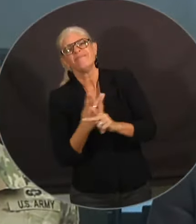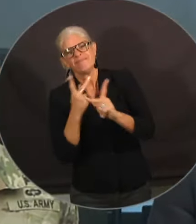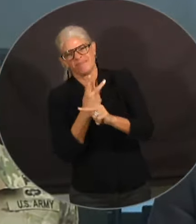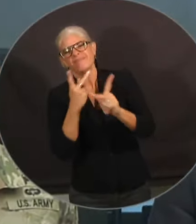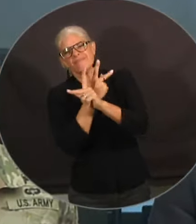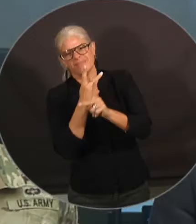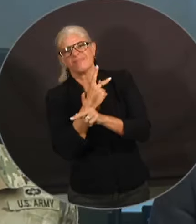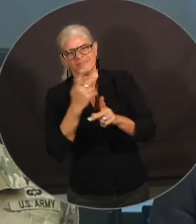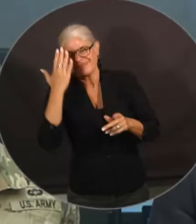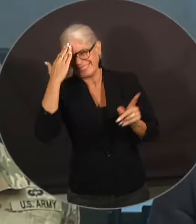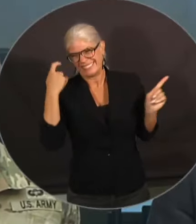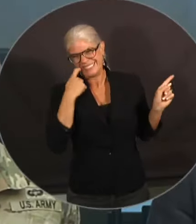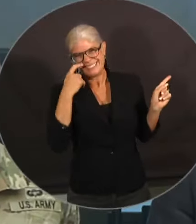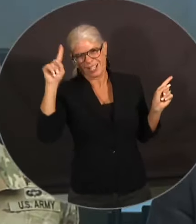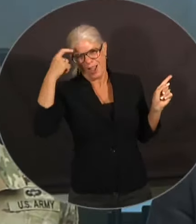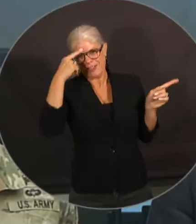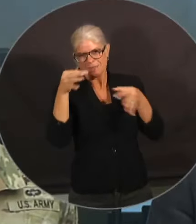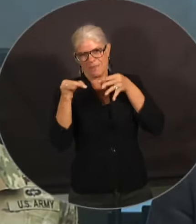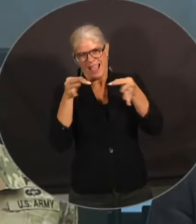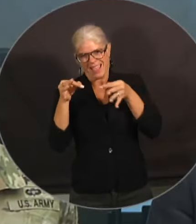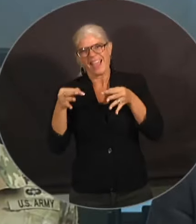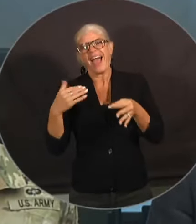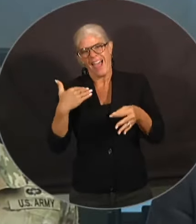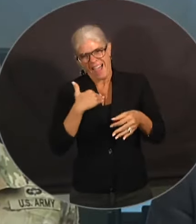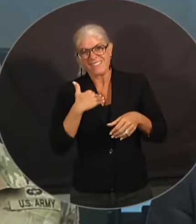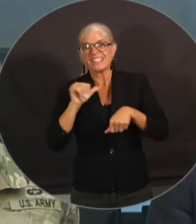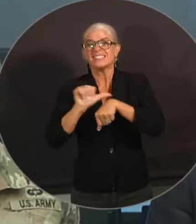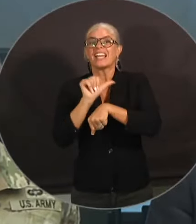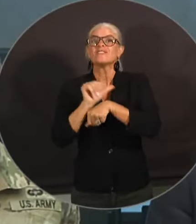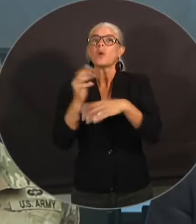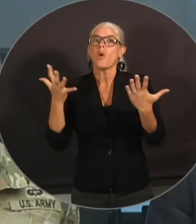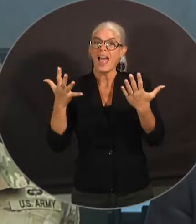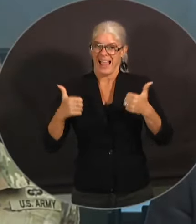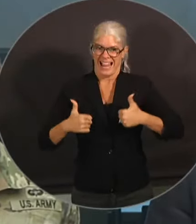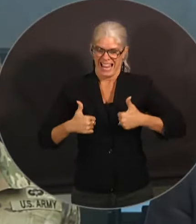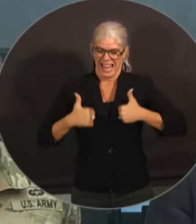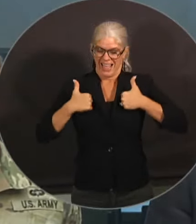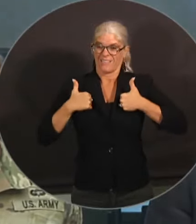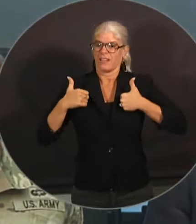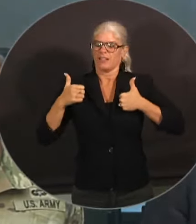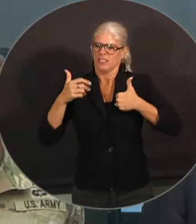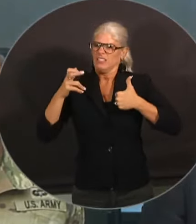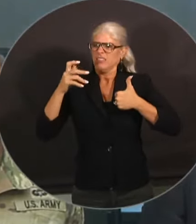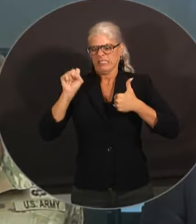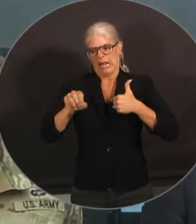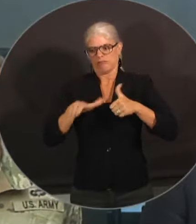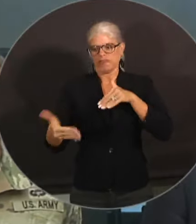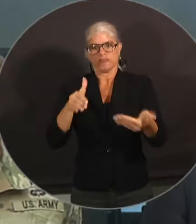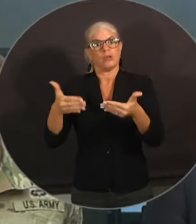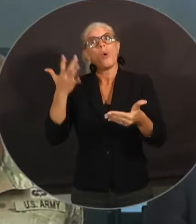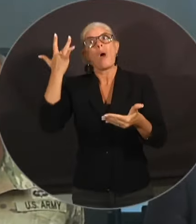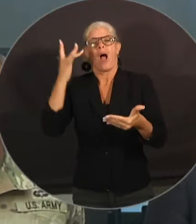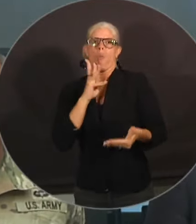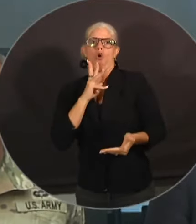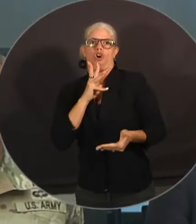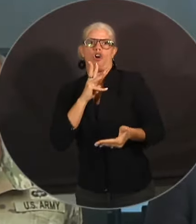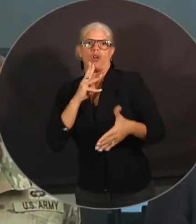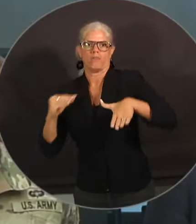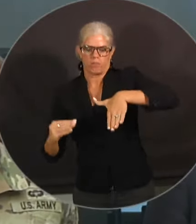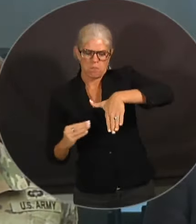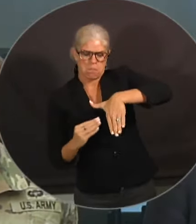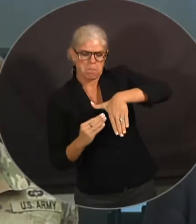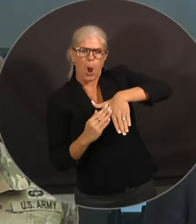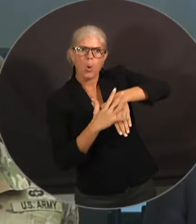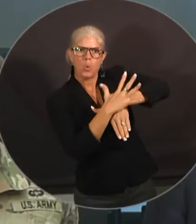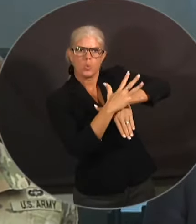has mentioned. There is a danger of potential life-threatening storm surge along the west coast of Florida, including the Big Bend. Some